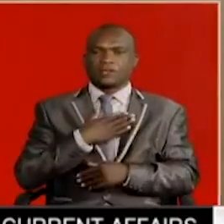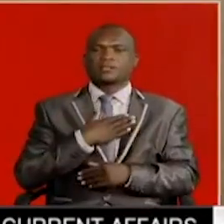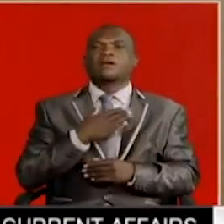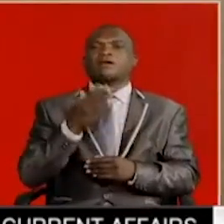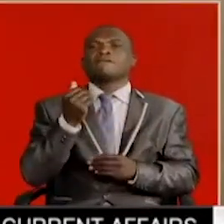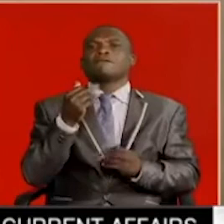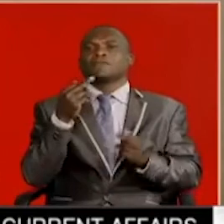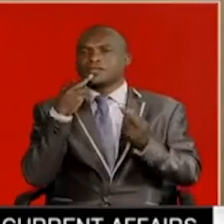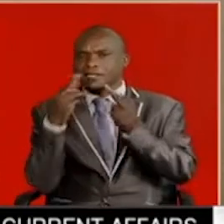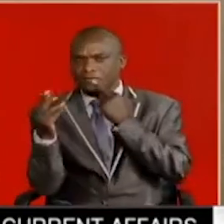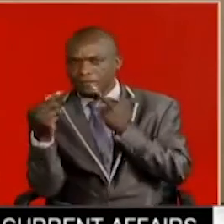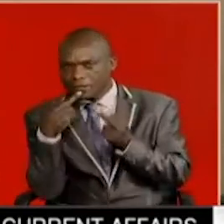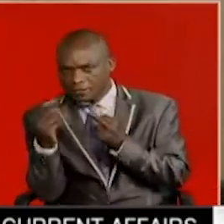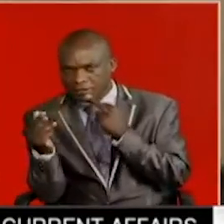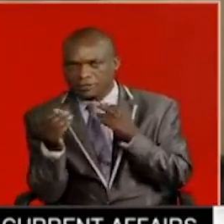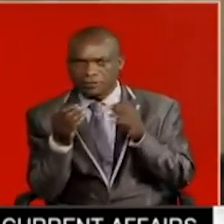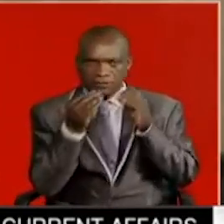information dissemination,